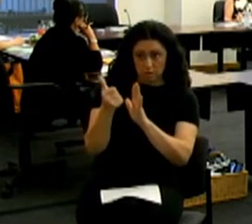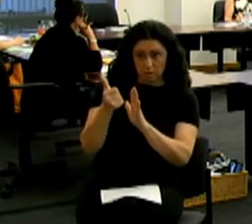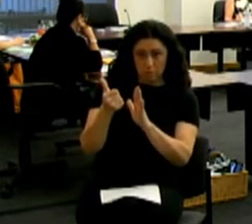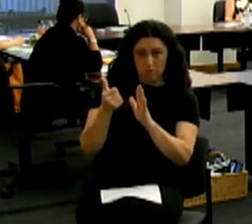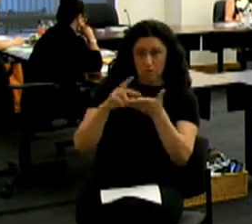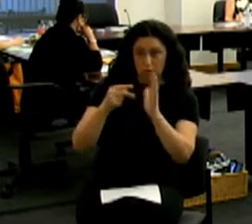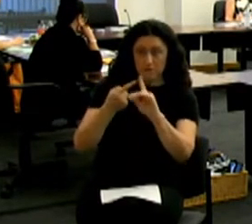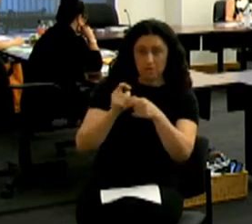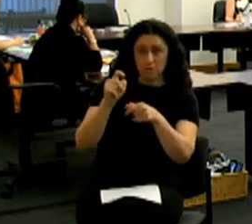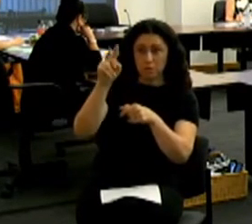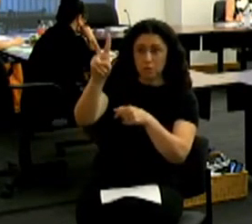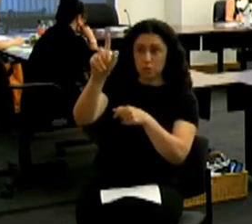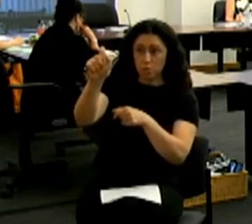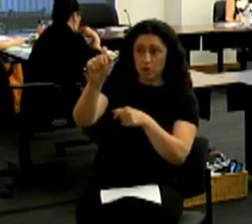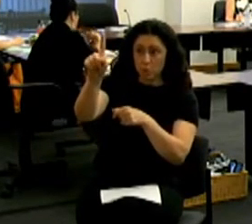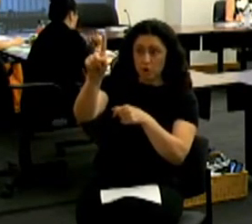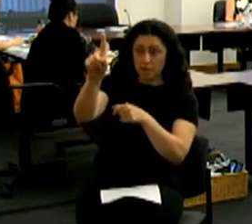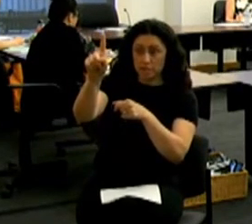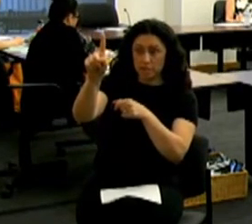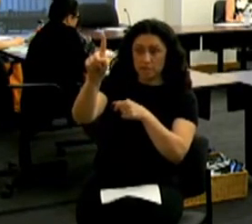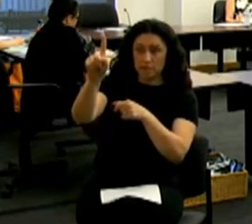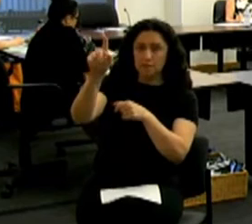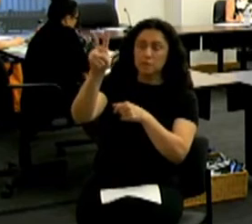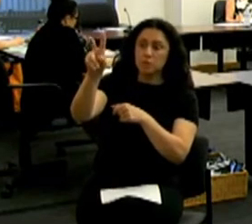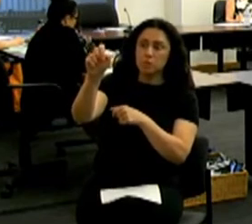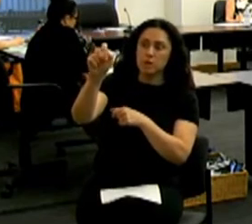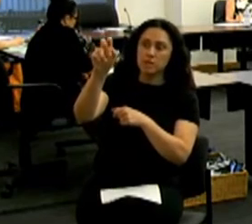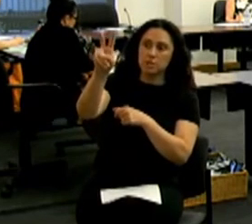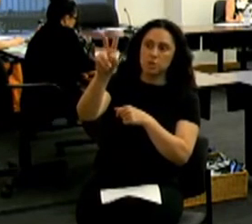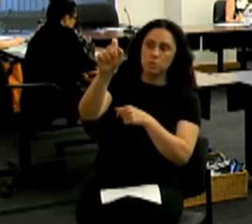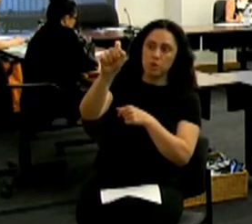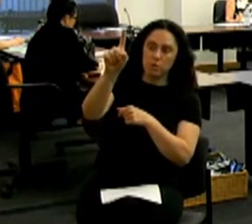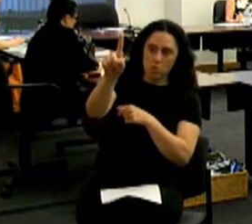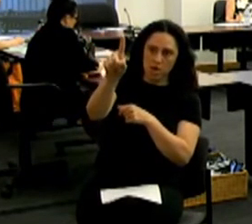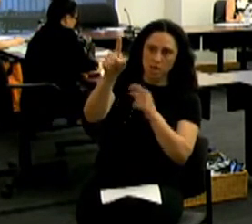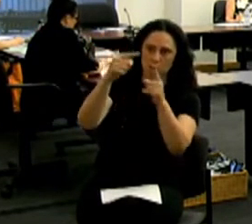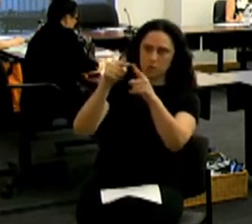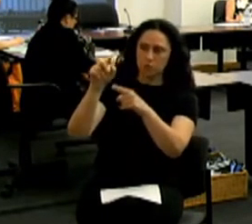from 2.2.1 to